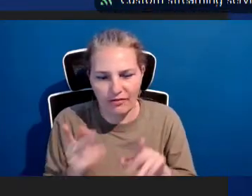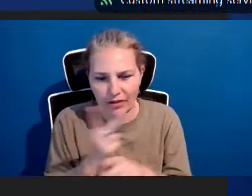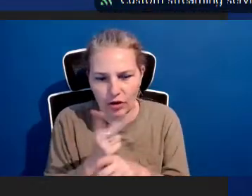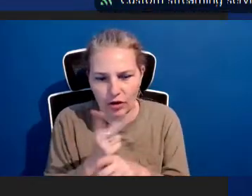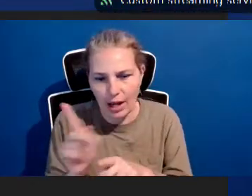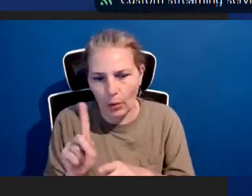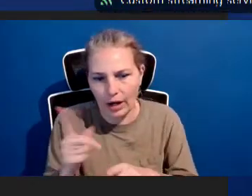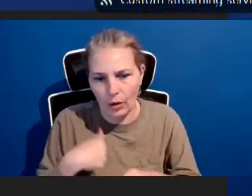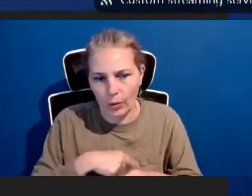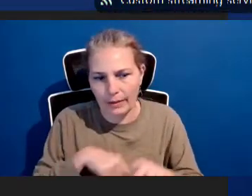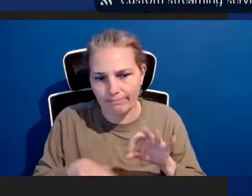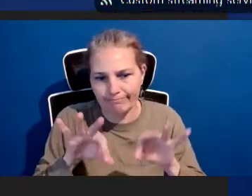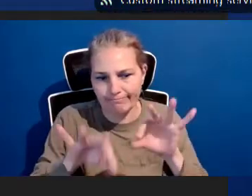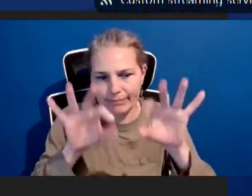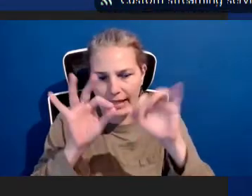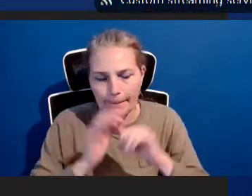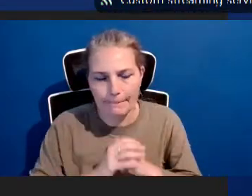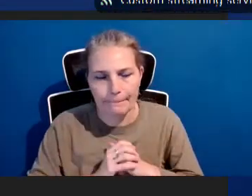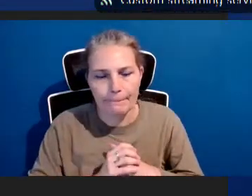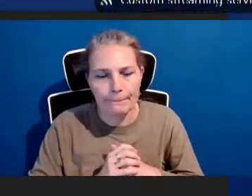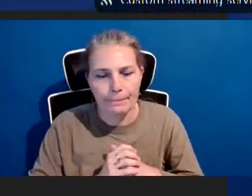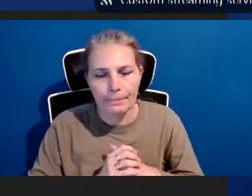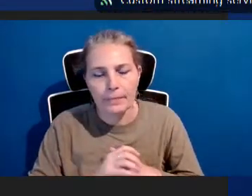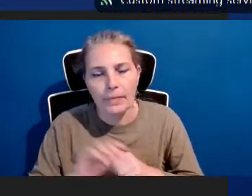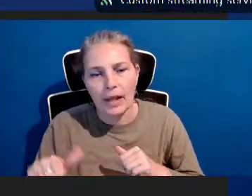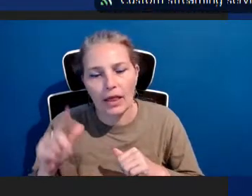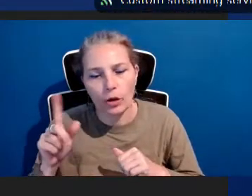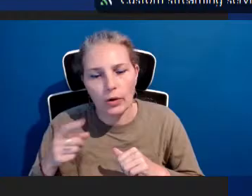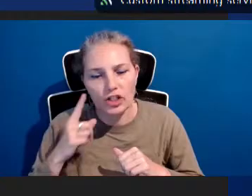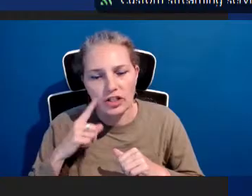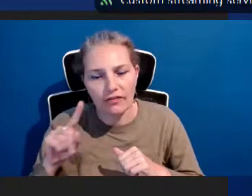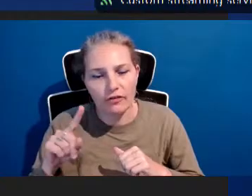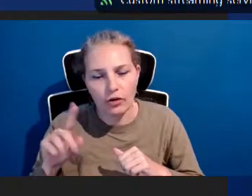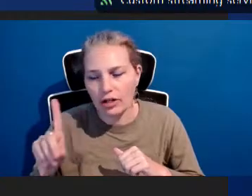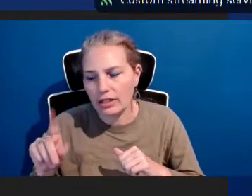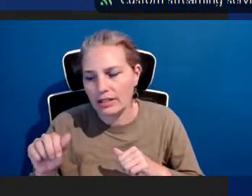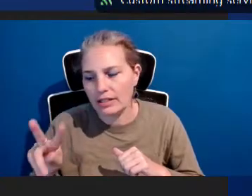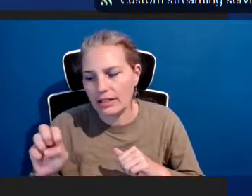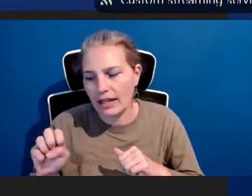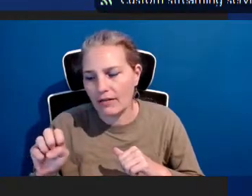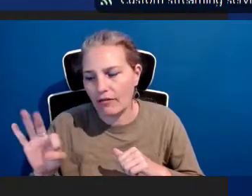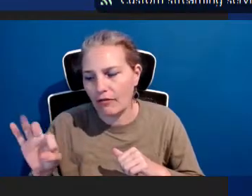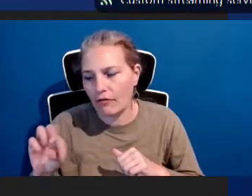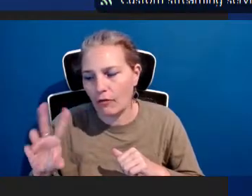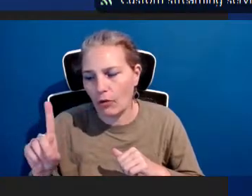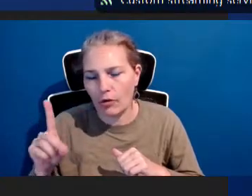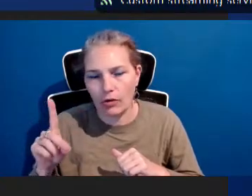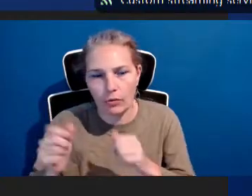Thank you. And we have another question for Dave Ford with SoCal Edison.